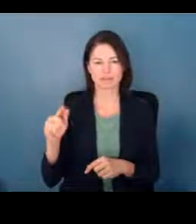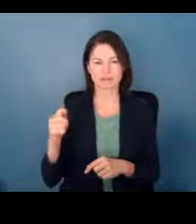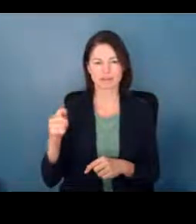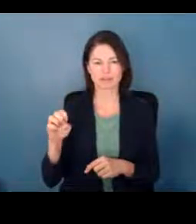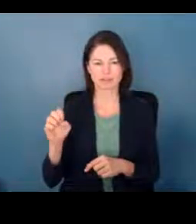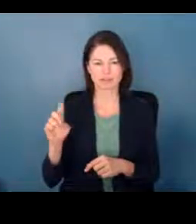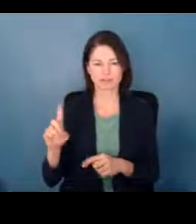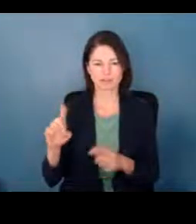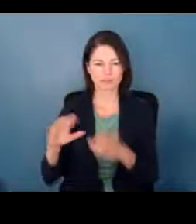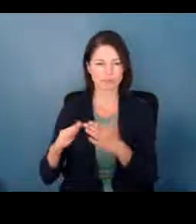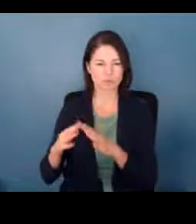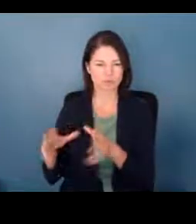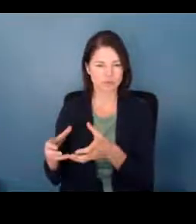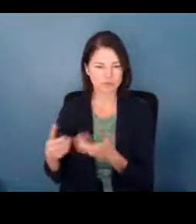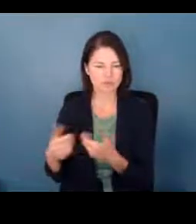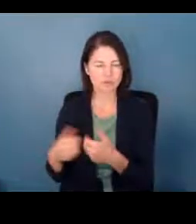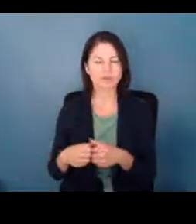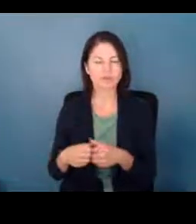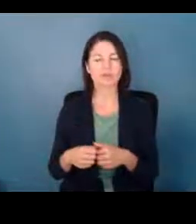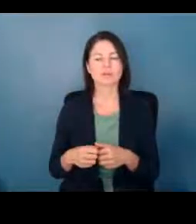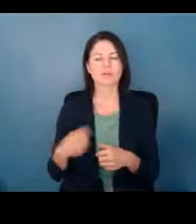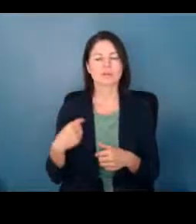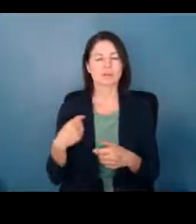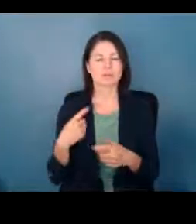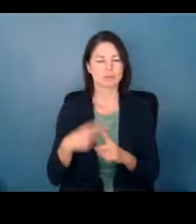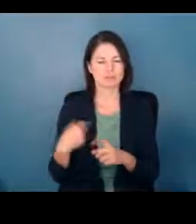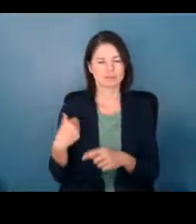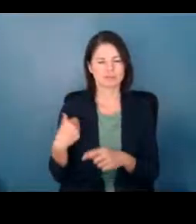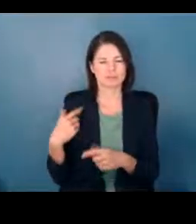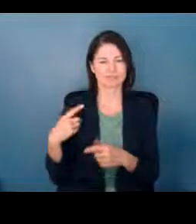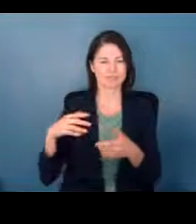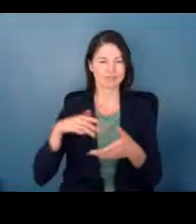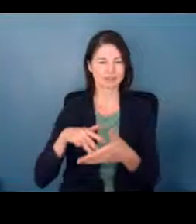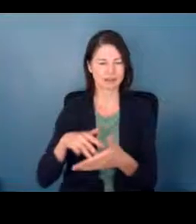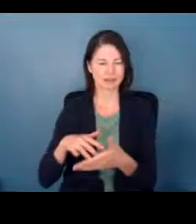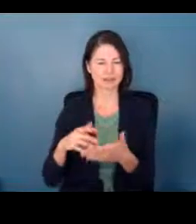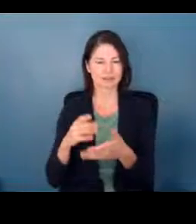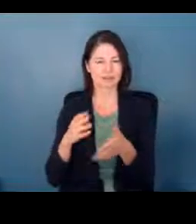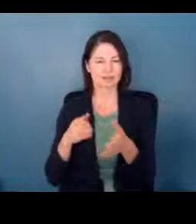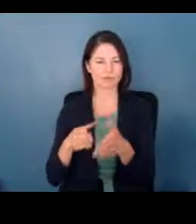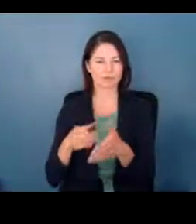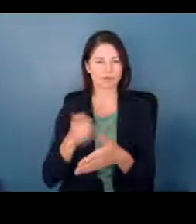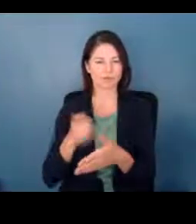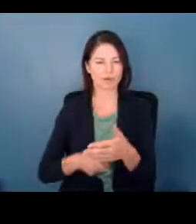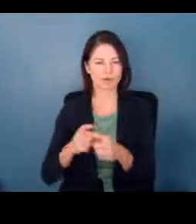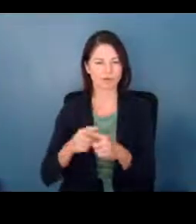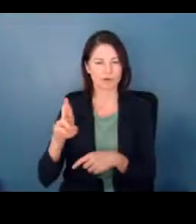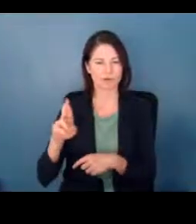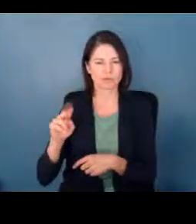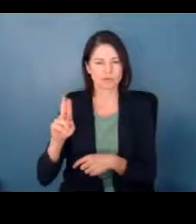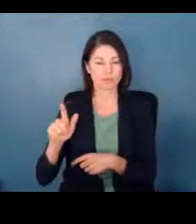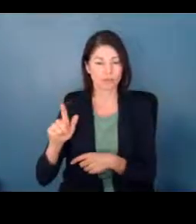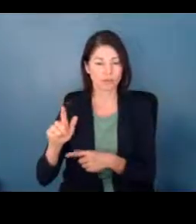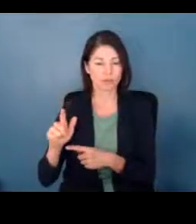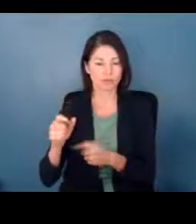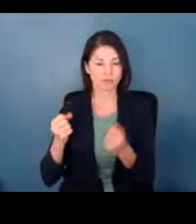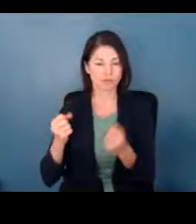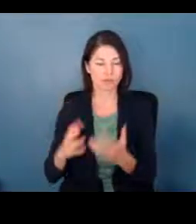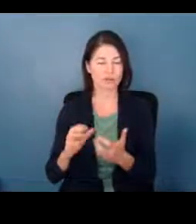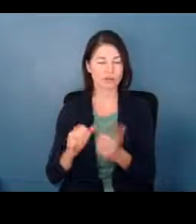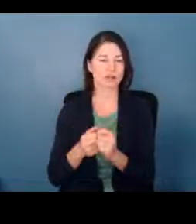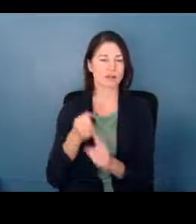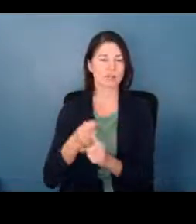Caltrans has participated in on the impact of a road charge on rural drivers and how to incorporate out-of-state drivers.